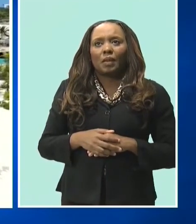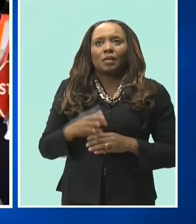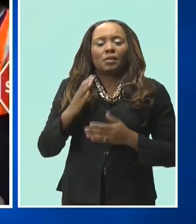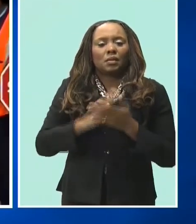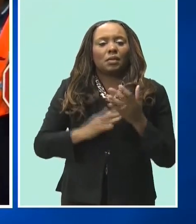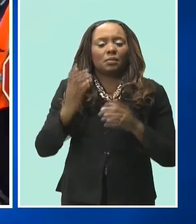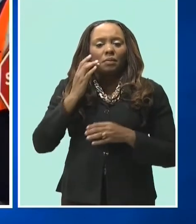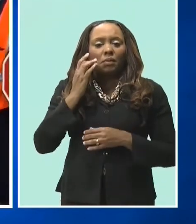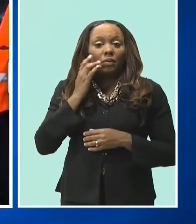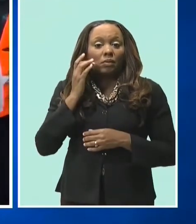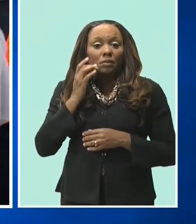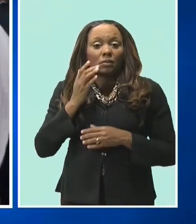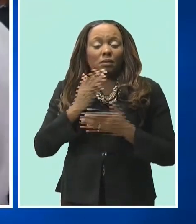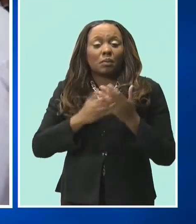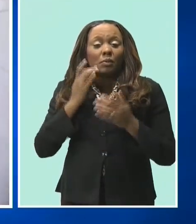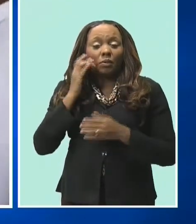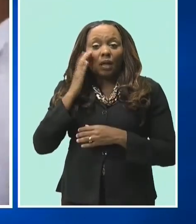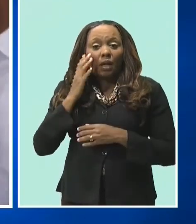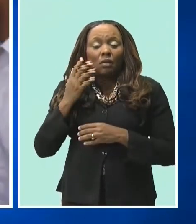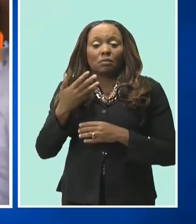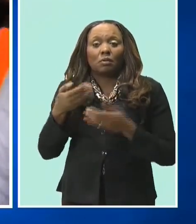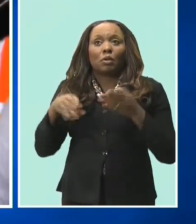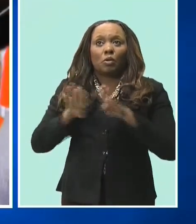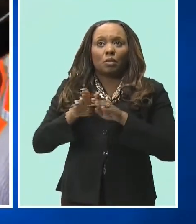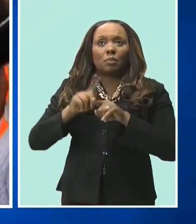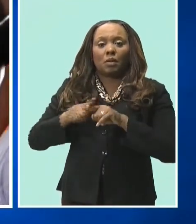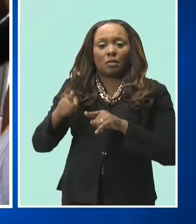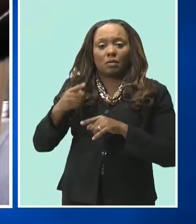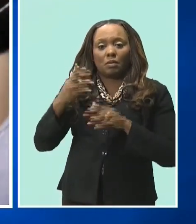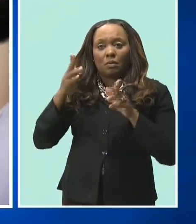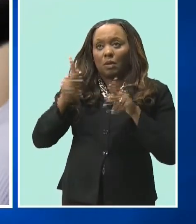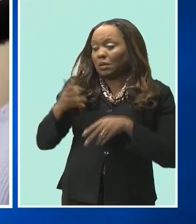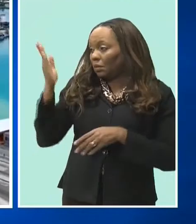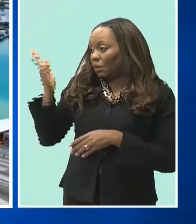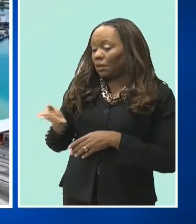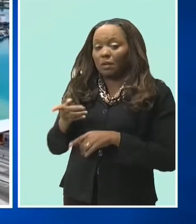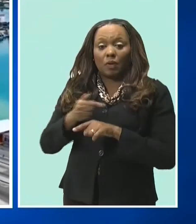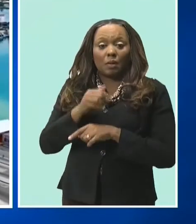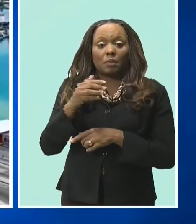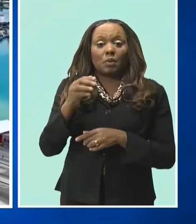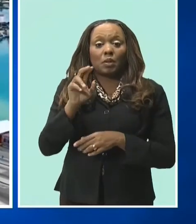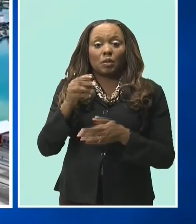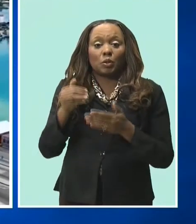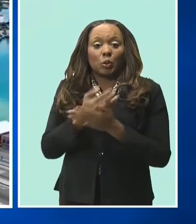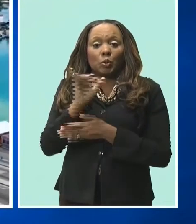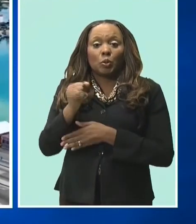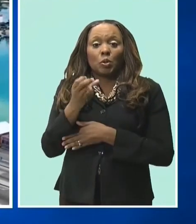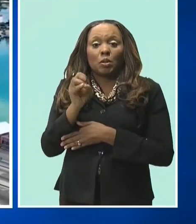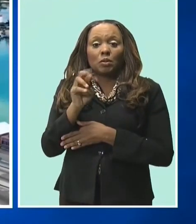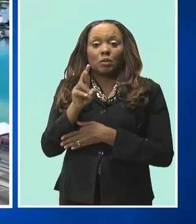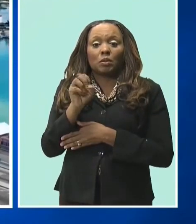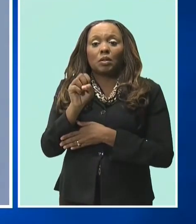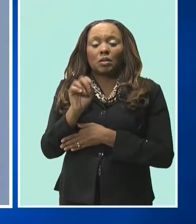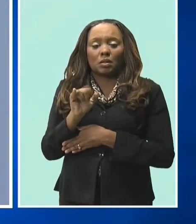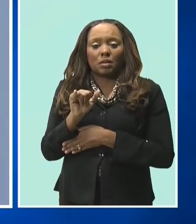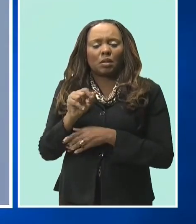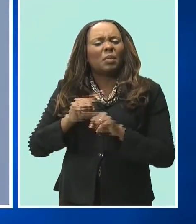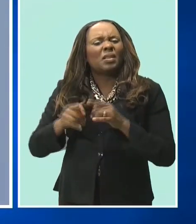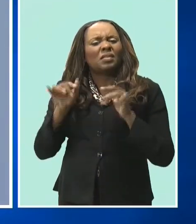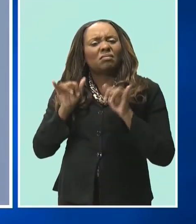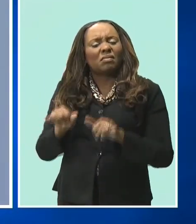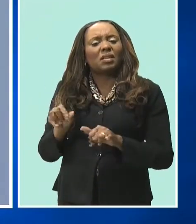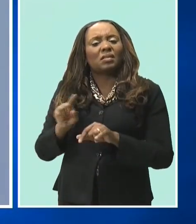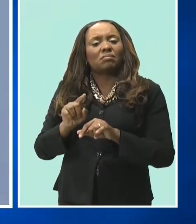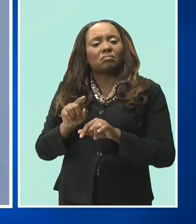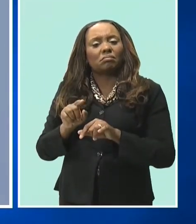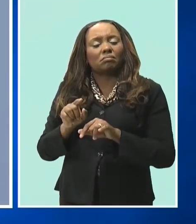closed, Nicole, who is visiting from New Jersey, said she already had her dream vacation planned and is staying at another hotel on Paradise Island. She said she